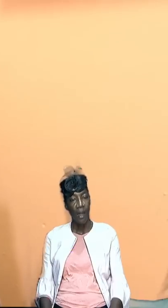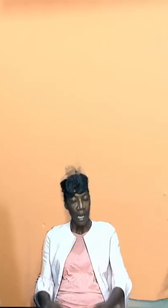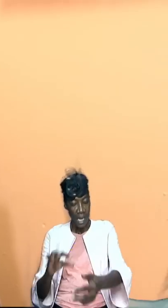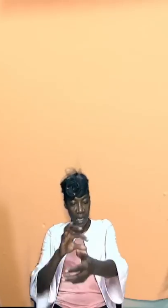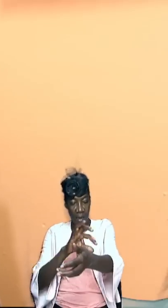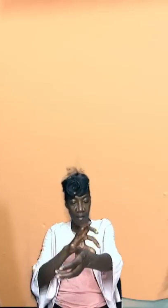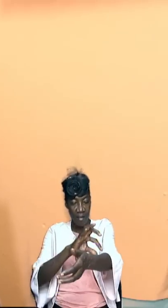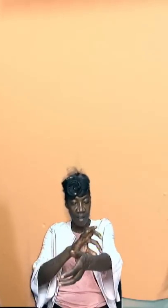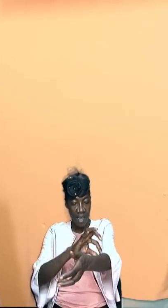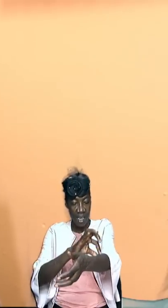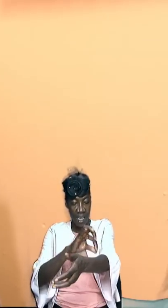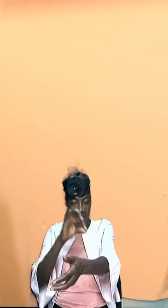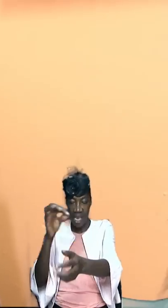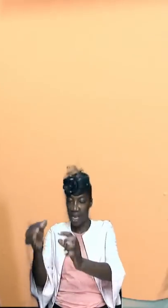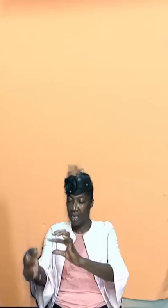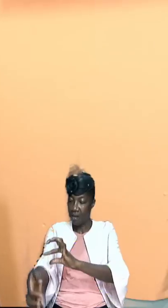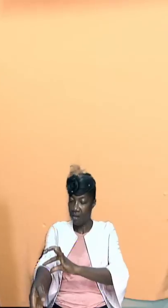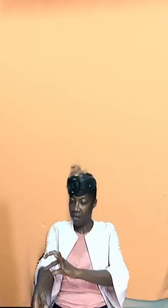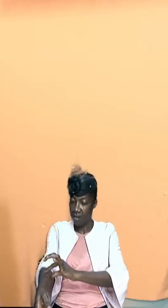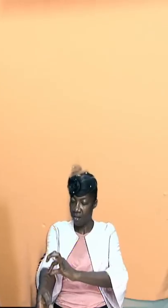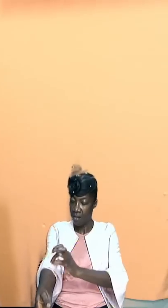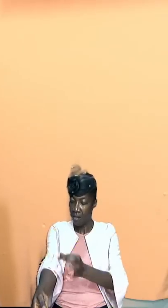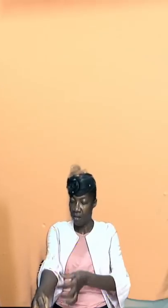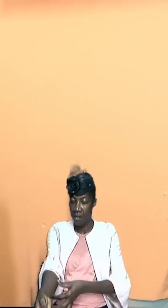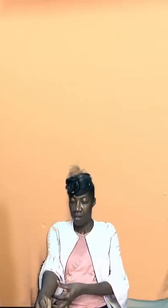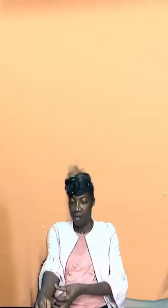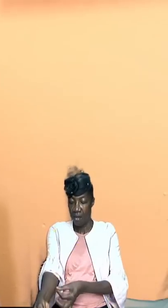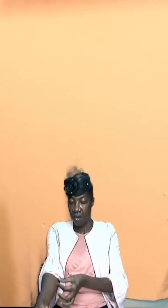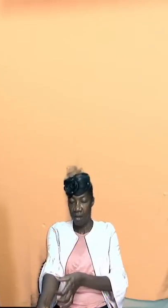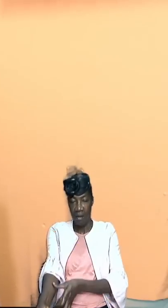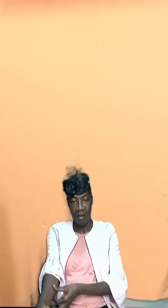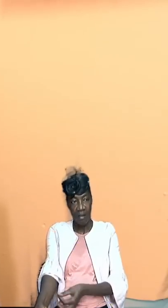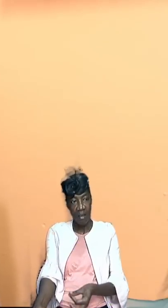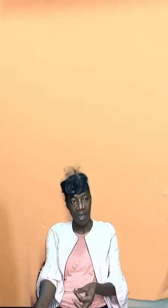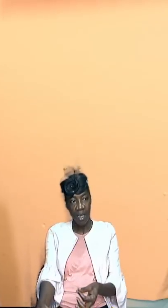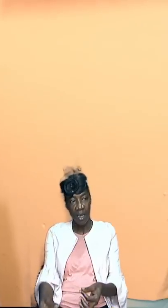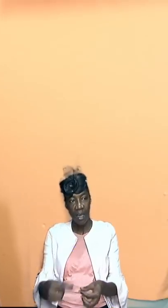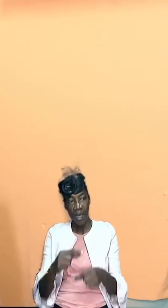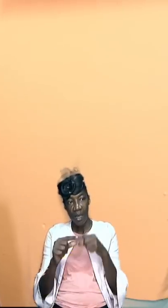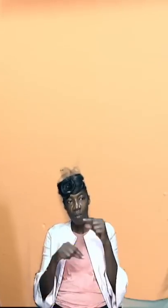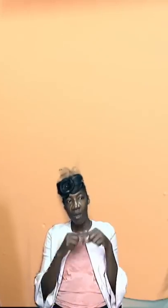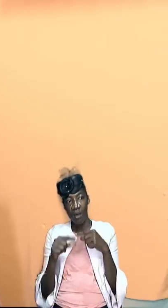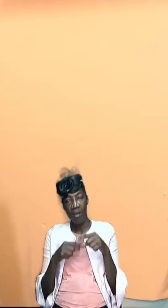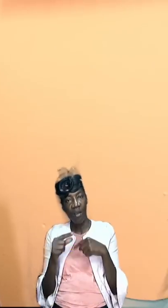pigmentation. Because based on your genes, you can end up with more